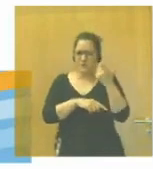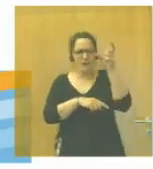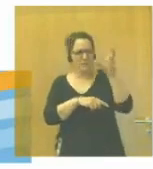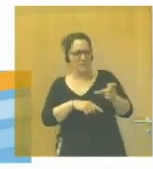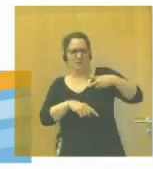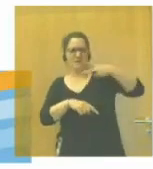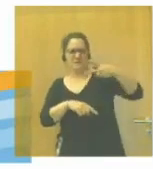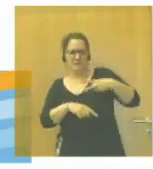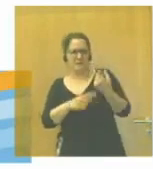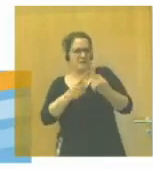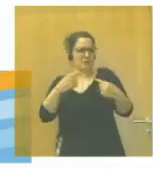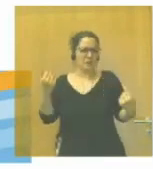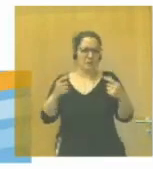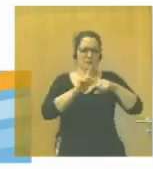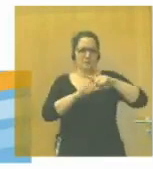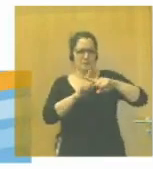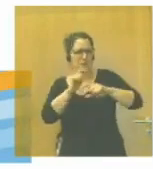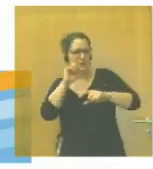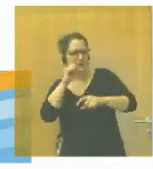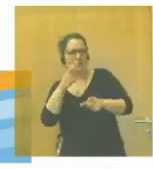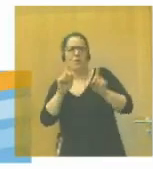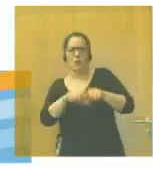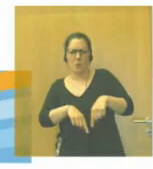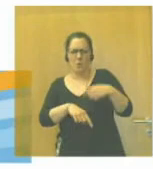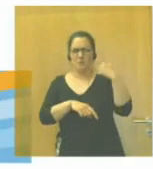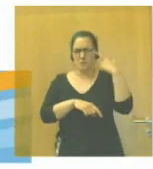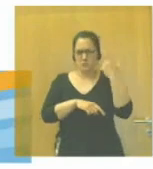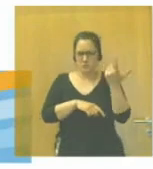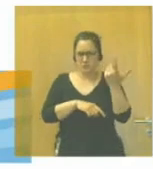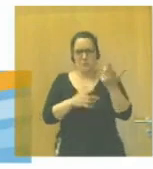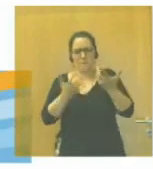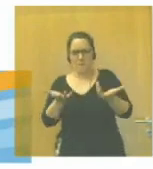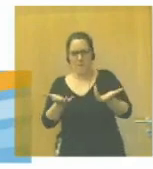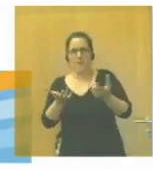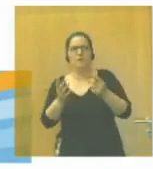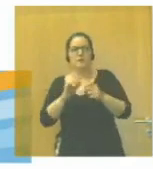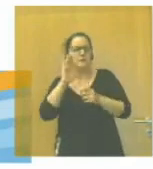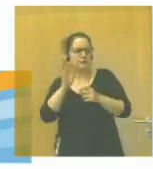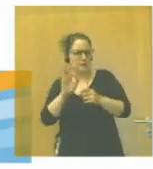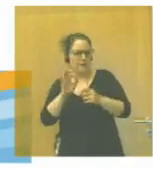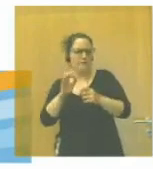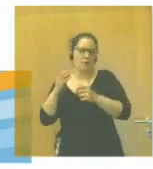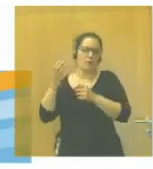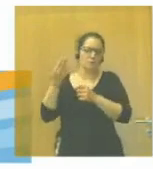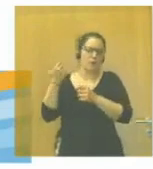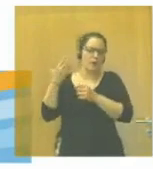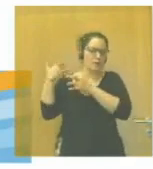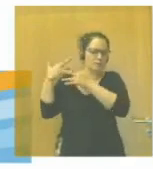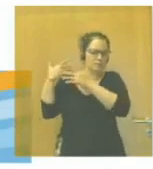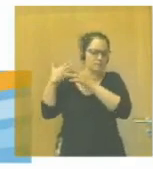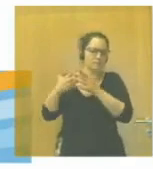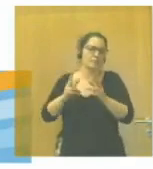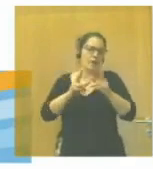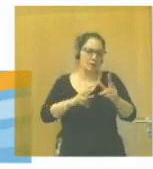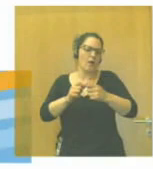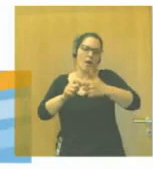the United States suicide hotline went up in the wake of Robin Williams' death a few years ago, Kate Spade, Anthony Bourdain. These